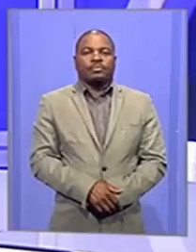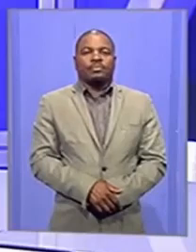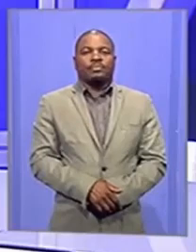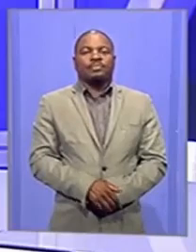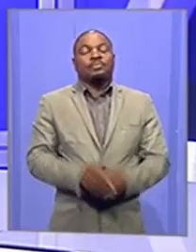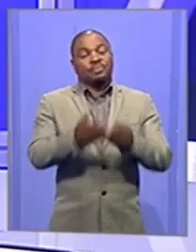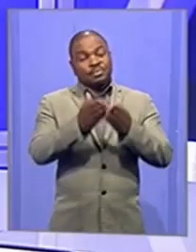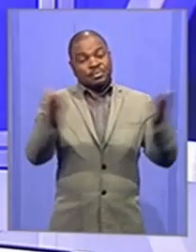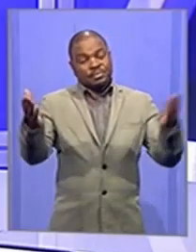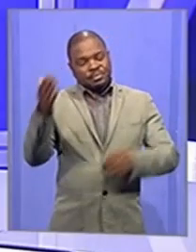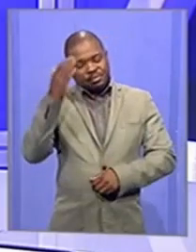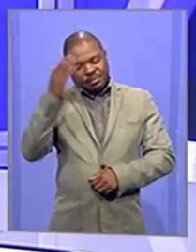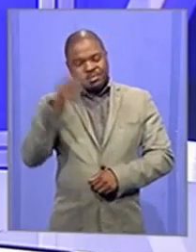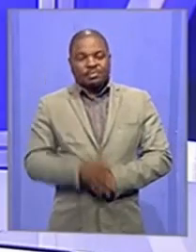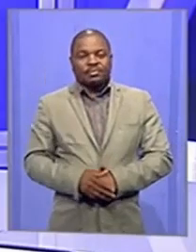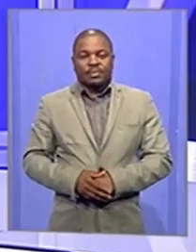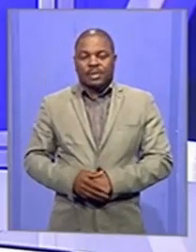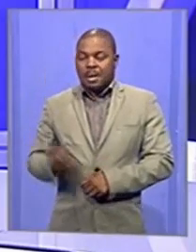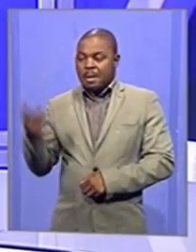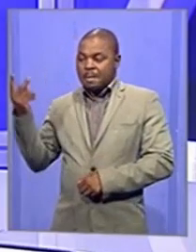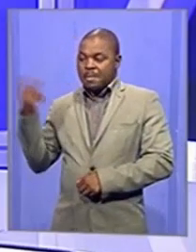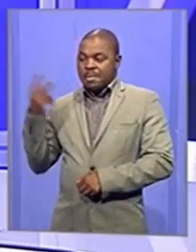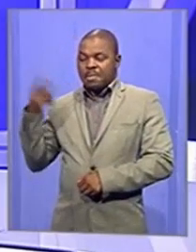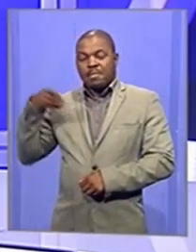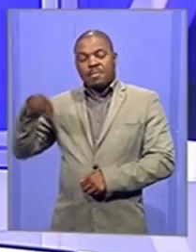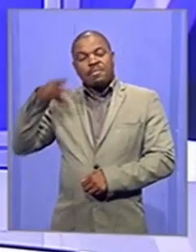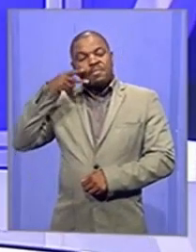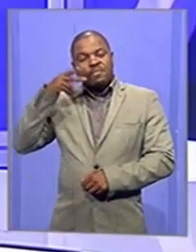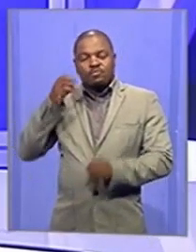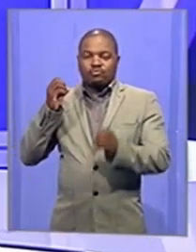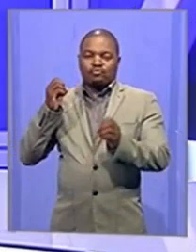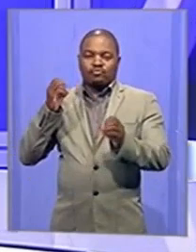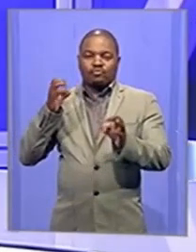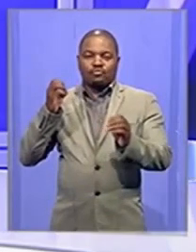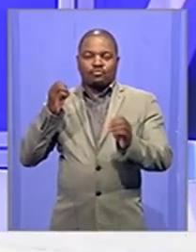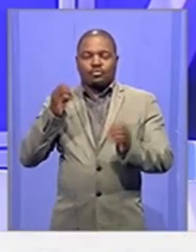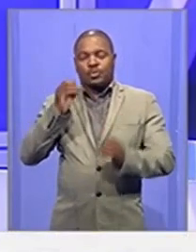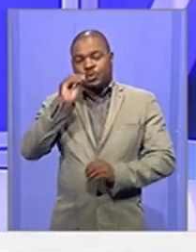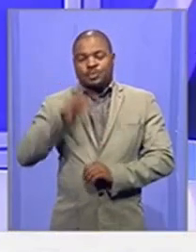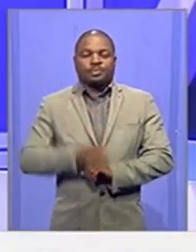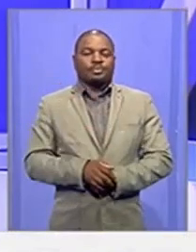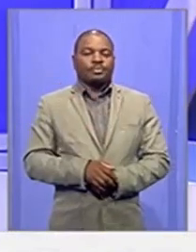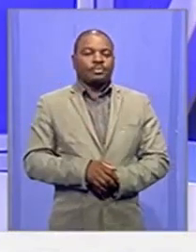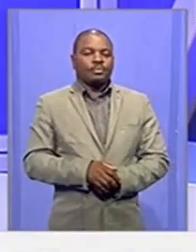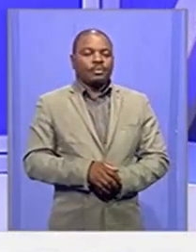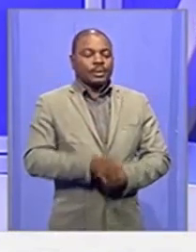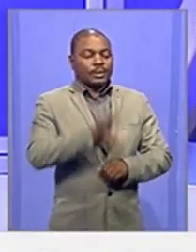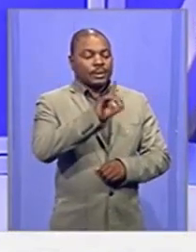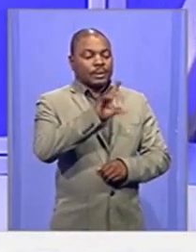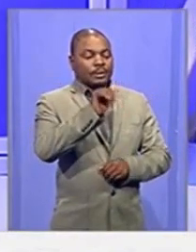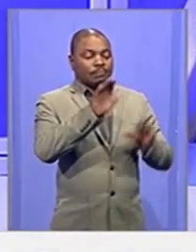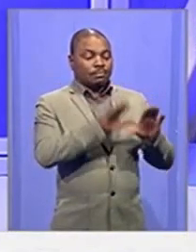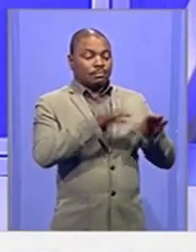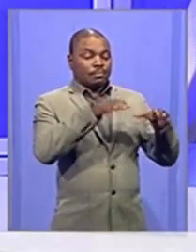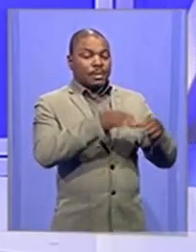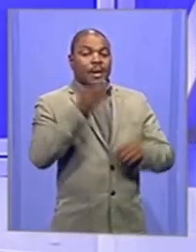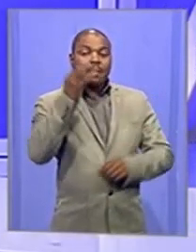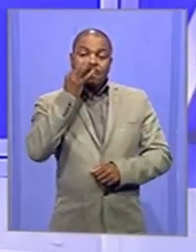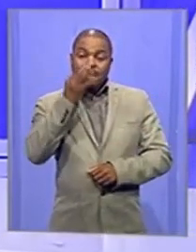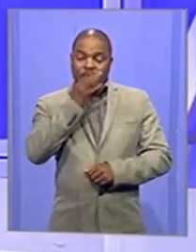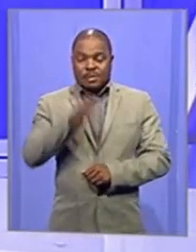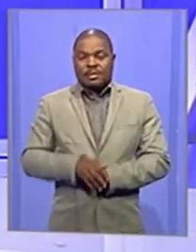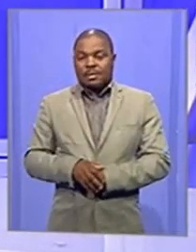Bageshu Thobela, ke lesolela tsona le mošomi mmogo Augustine Letlalo. Democratic Alliance e re ga